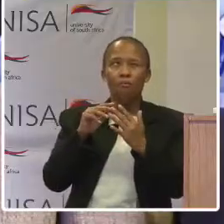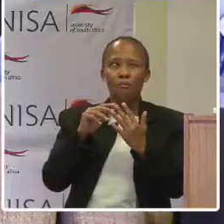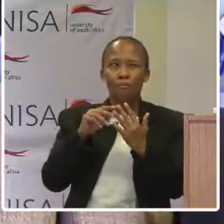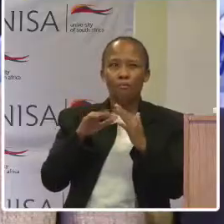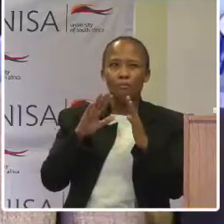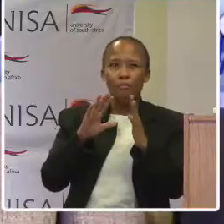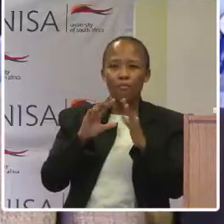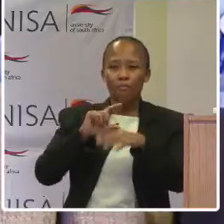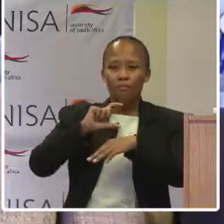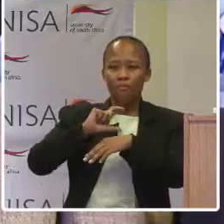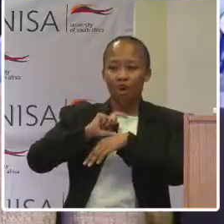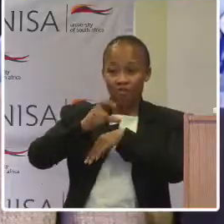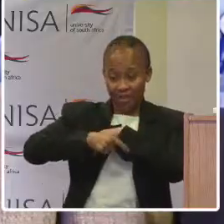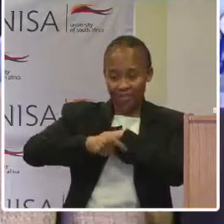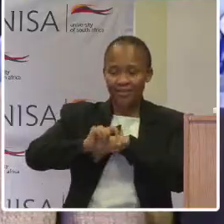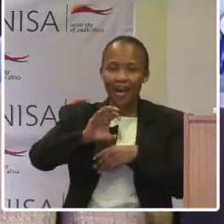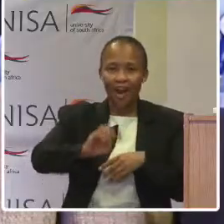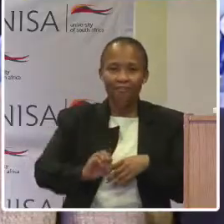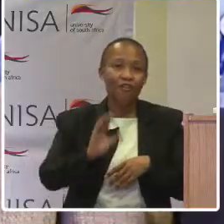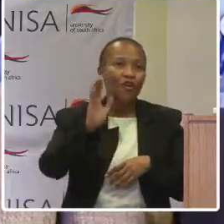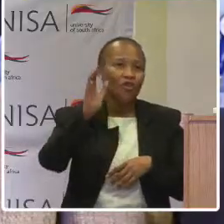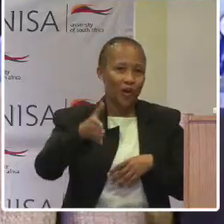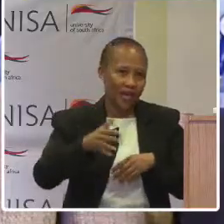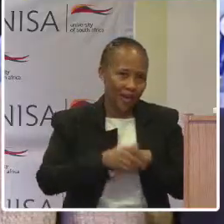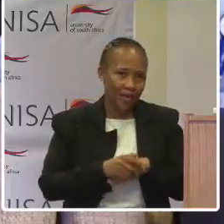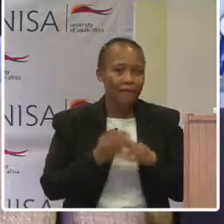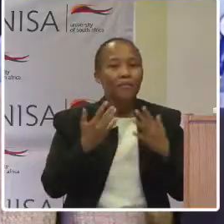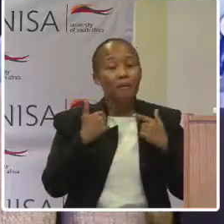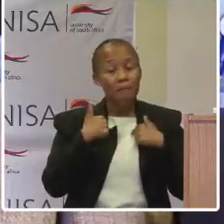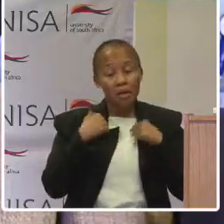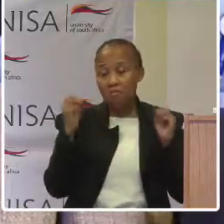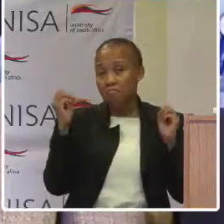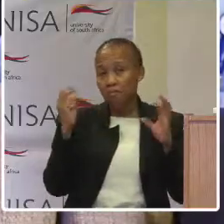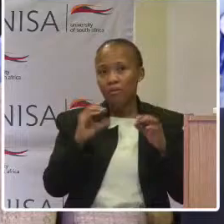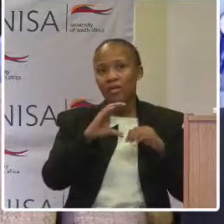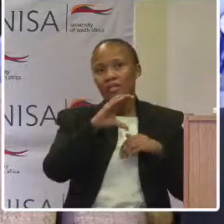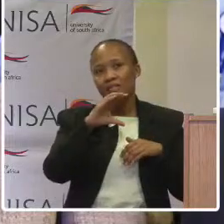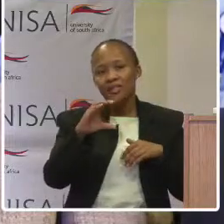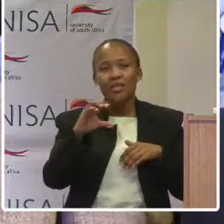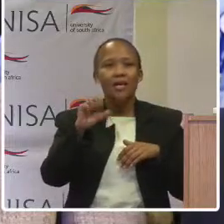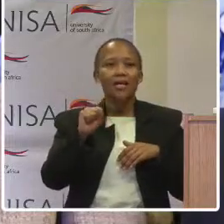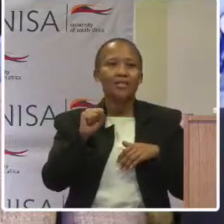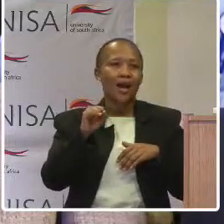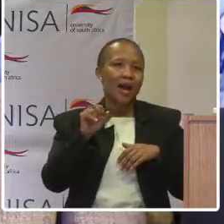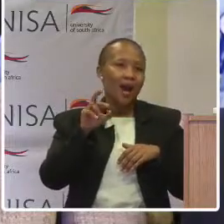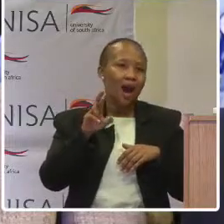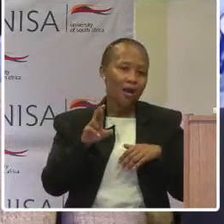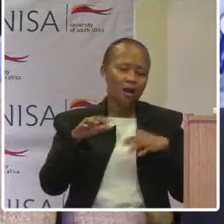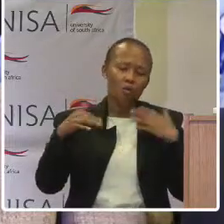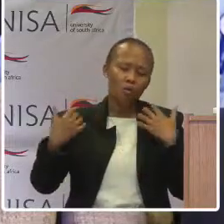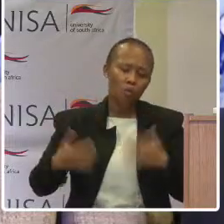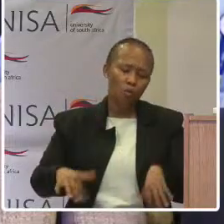So we do have, if I'm talking about CSR in general, CSR is massive.